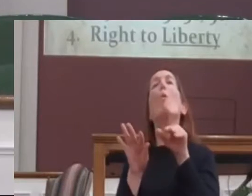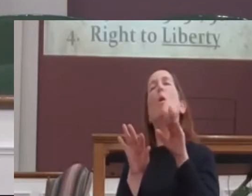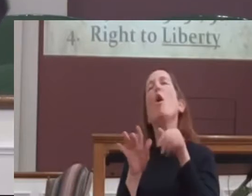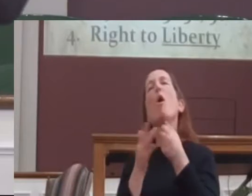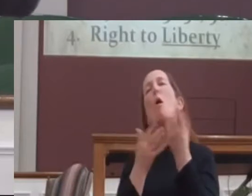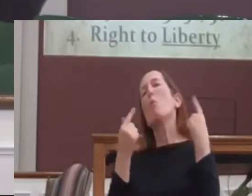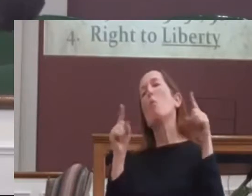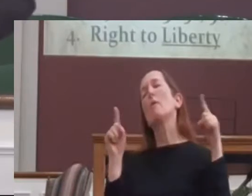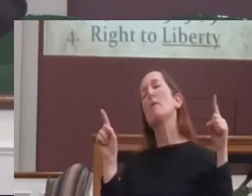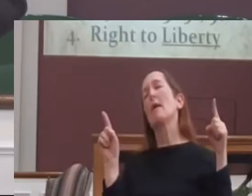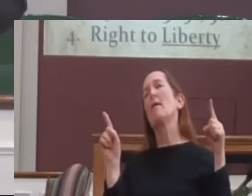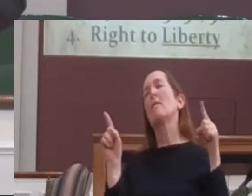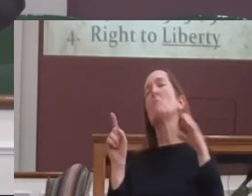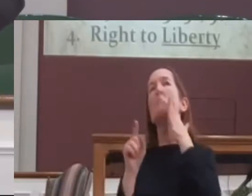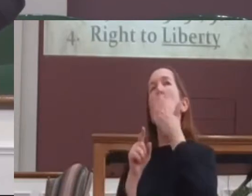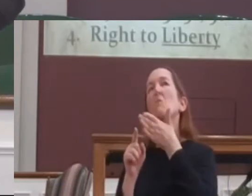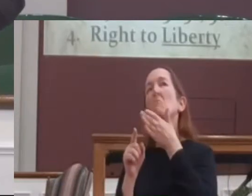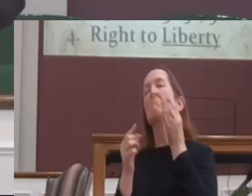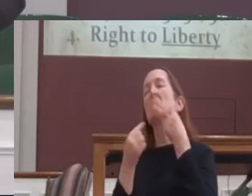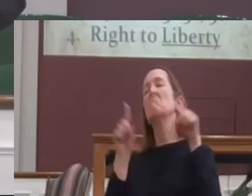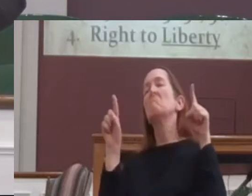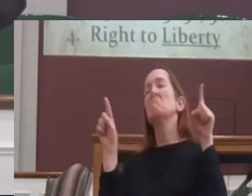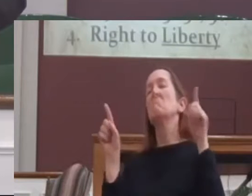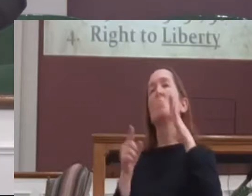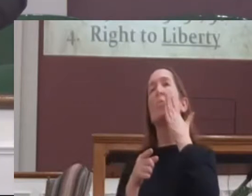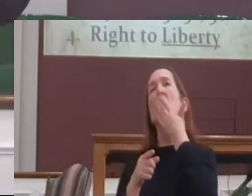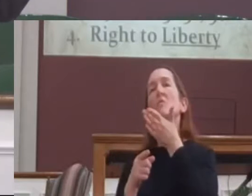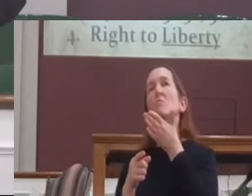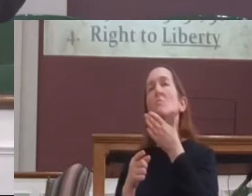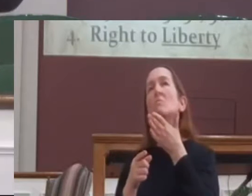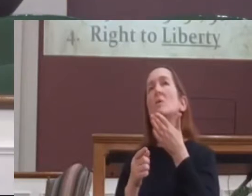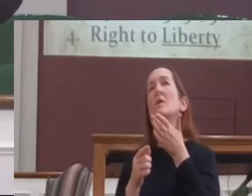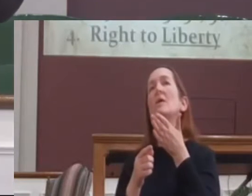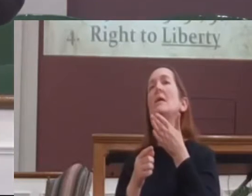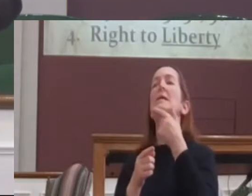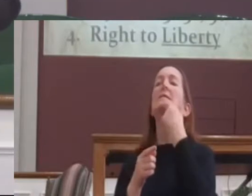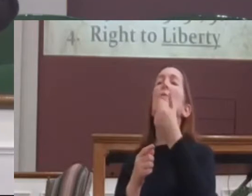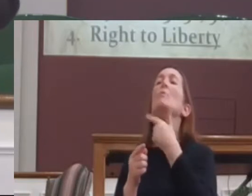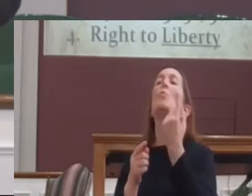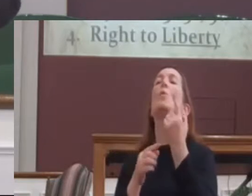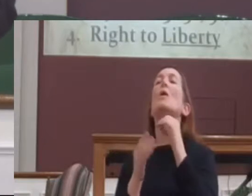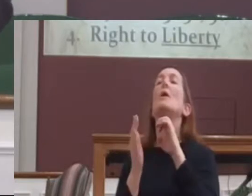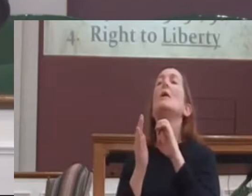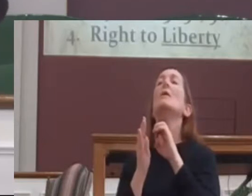You know, I hear it said from time to time, well, it'll all work out. It'll all work out.